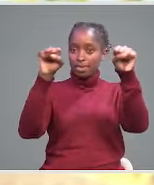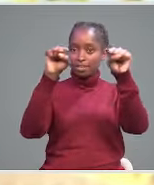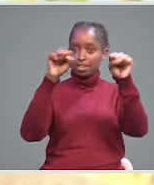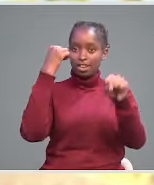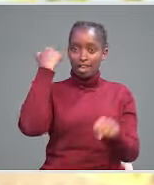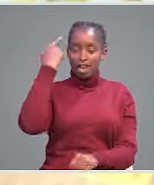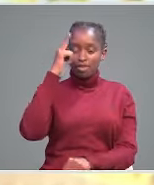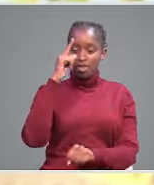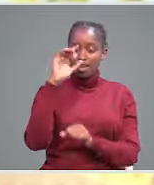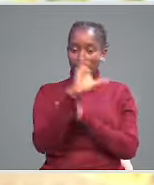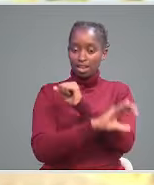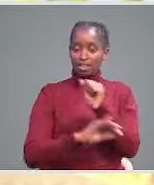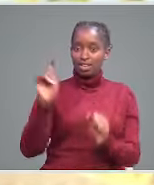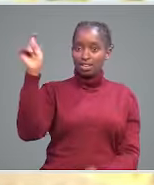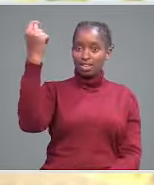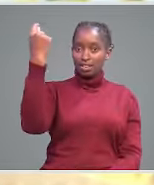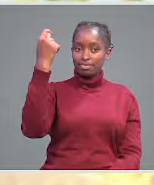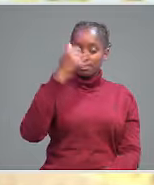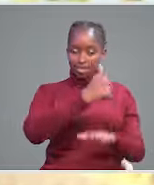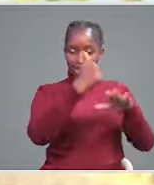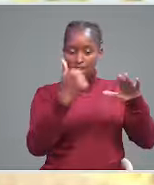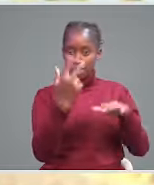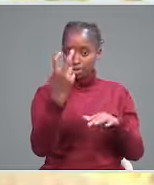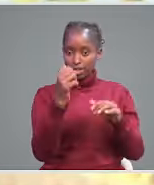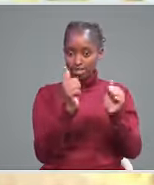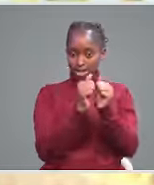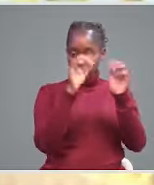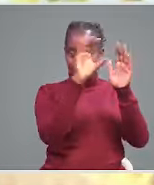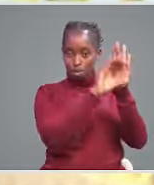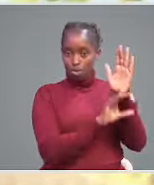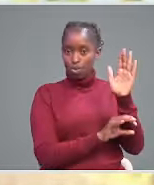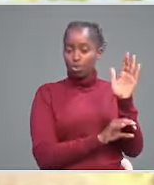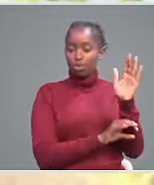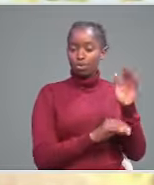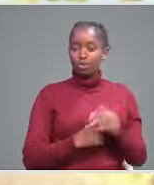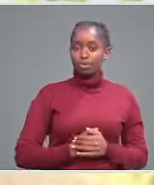the Republic of Kenya under the 2010 Constitution.